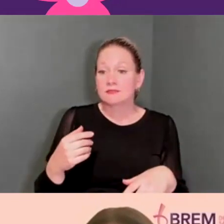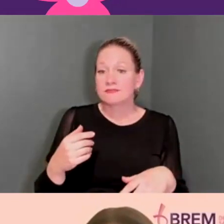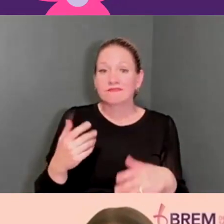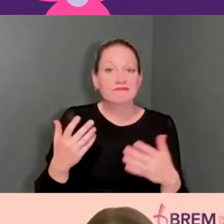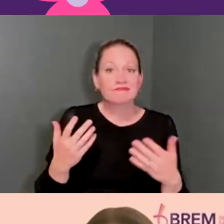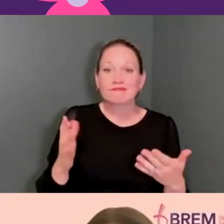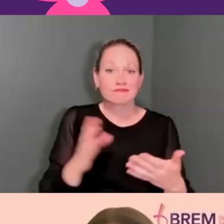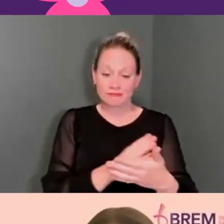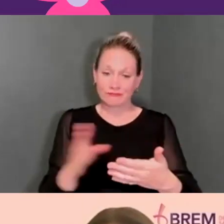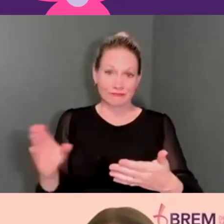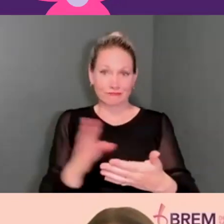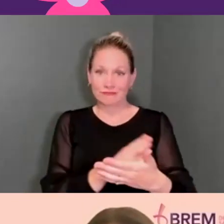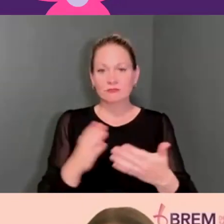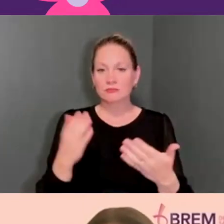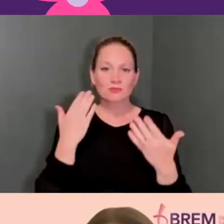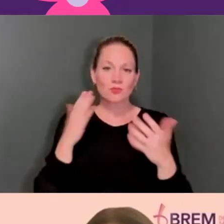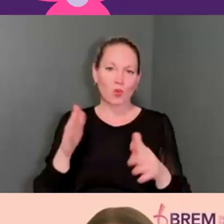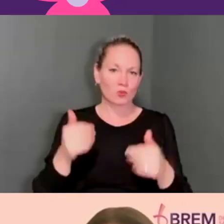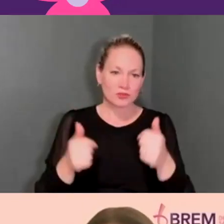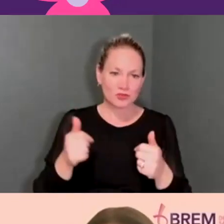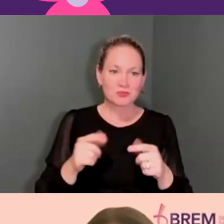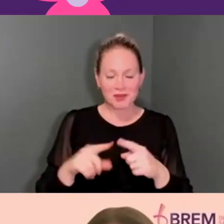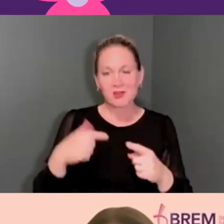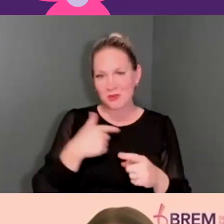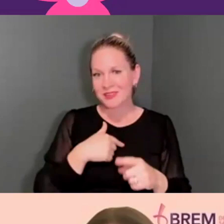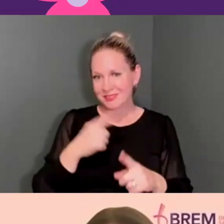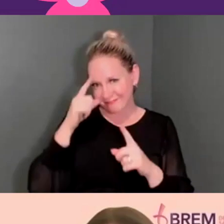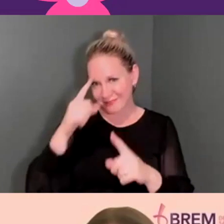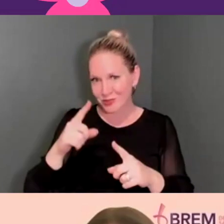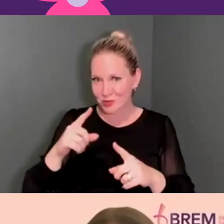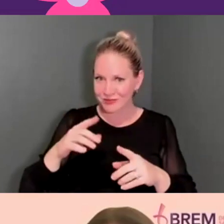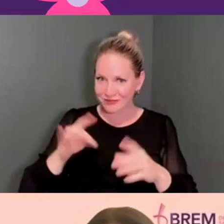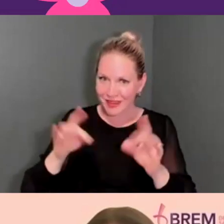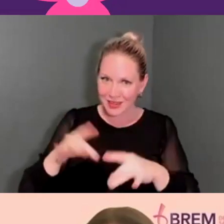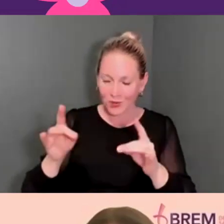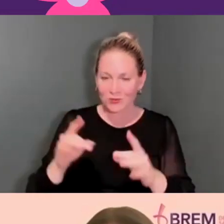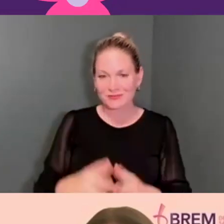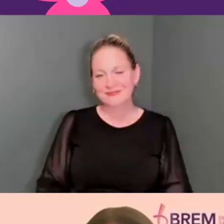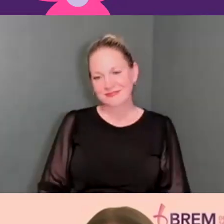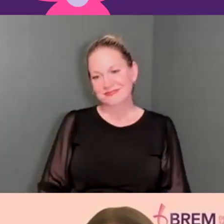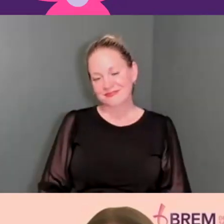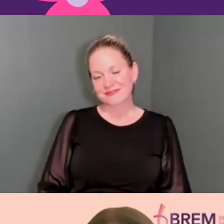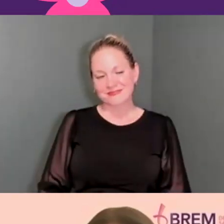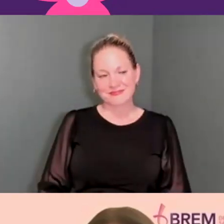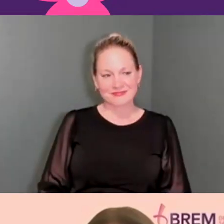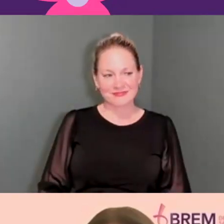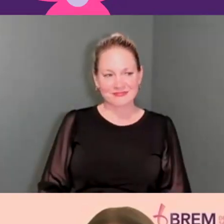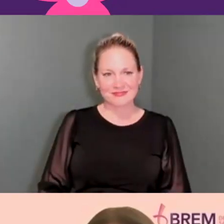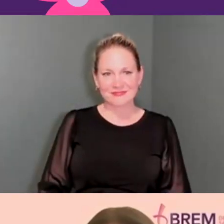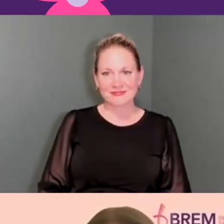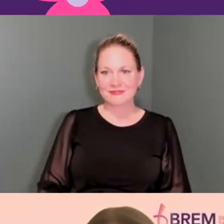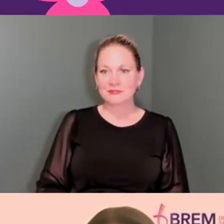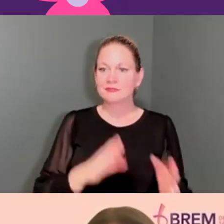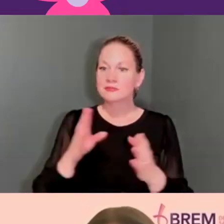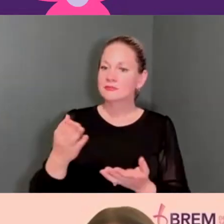don't know which one it is yet, but we're working on finding out slowly. Thank you. Excuse me. Daria, tell